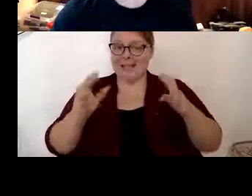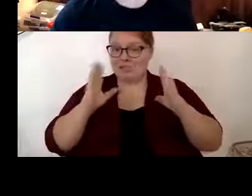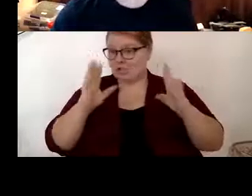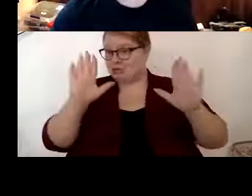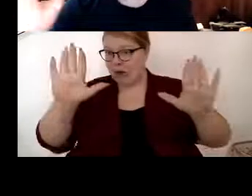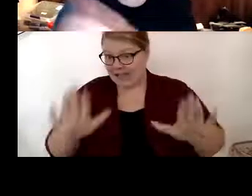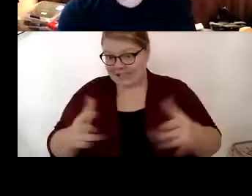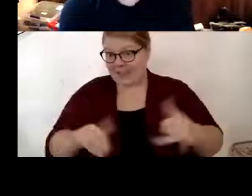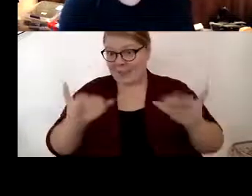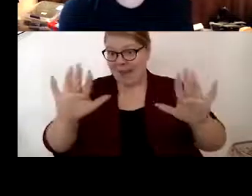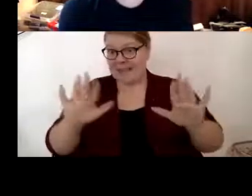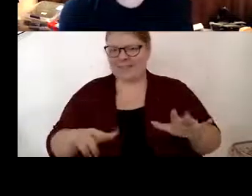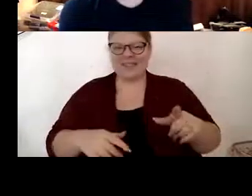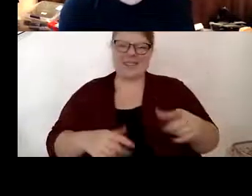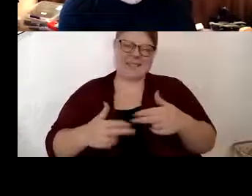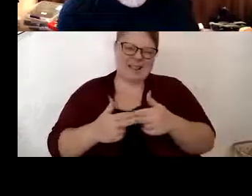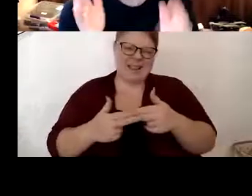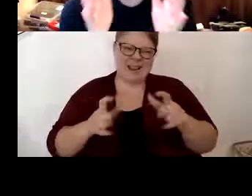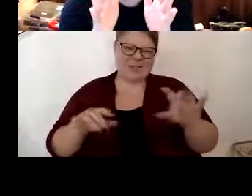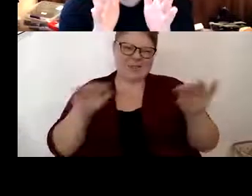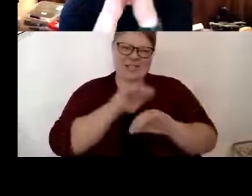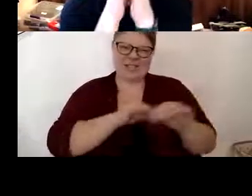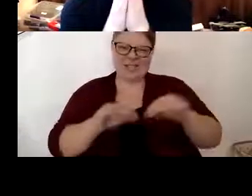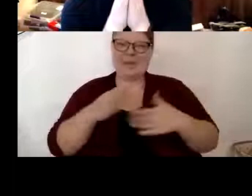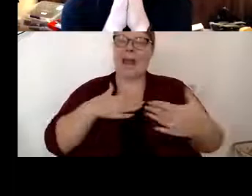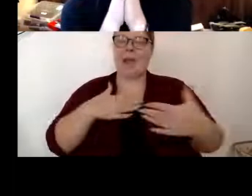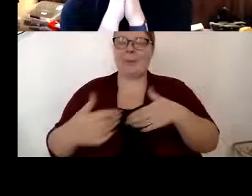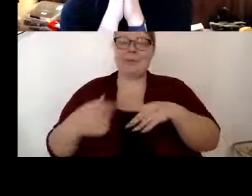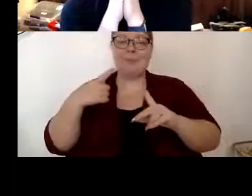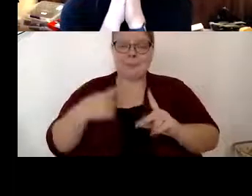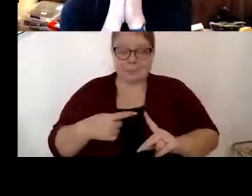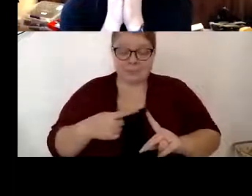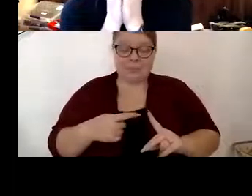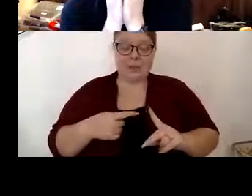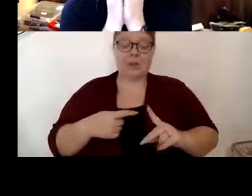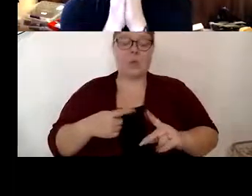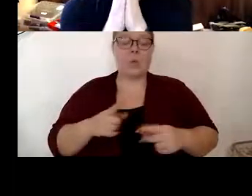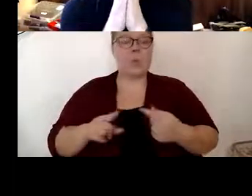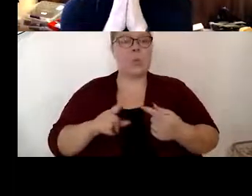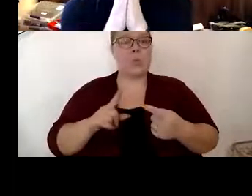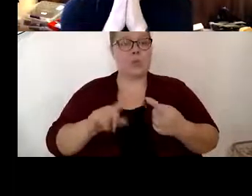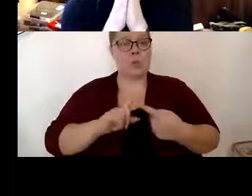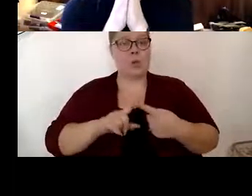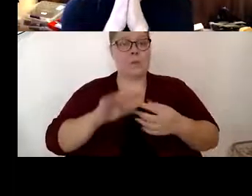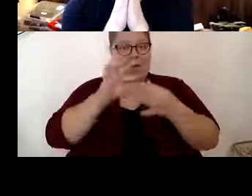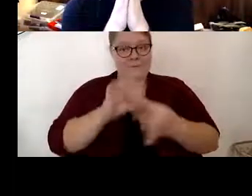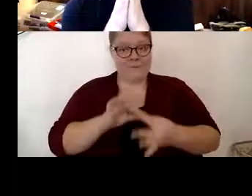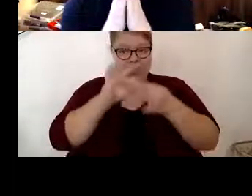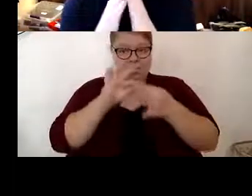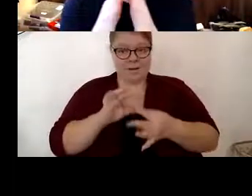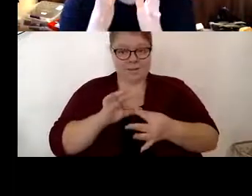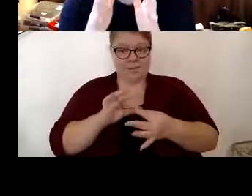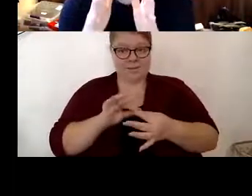and this, I've got to redo this slide somehow, but the point here is with mindfulness,